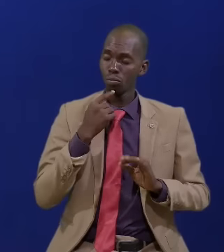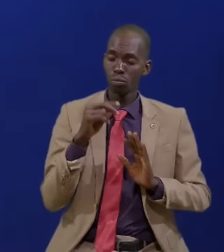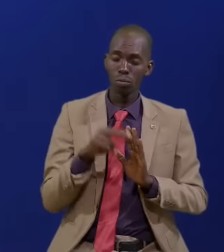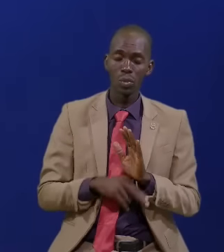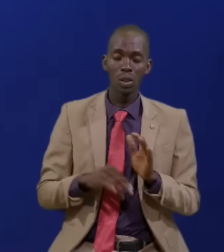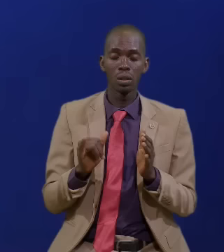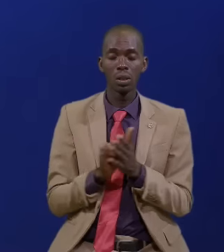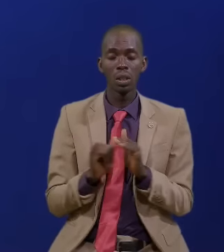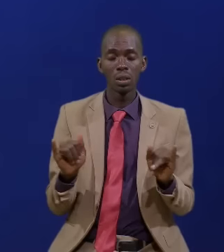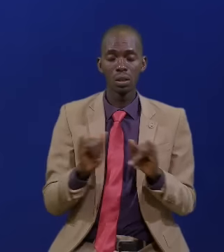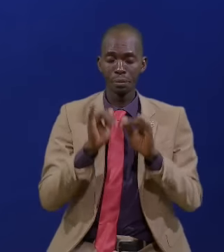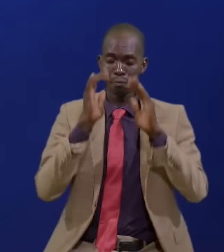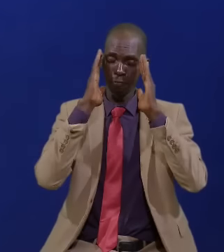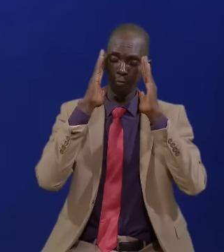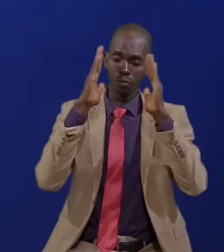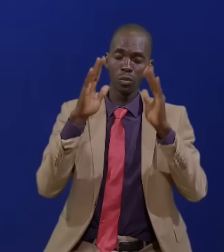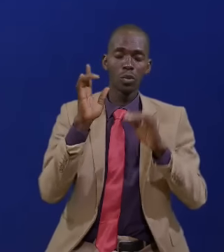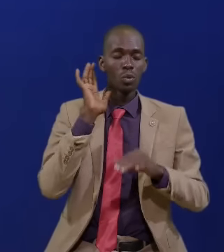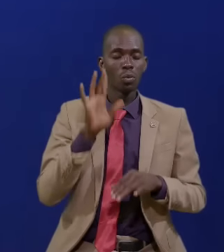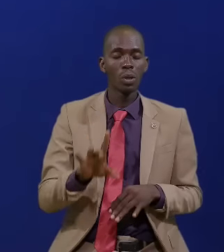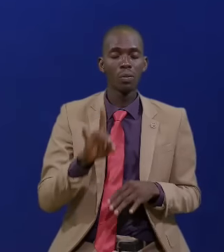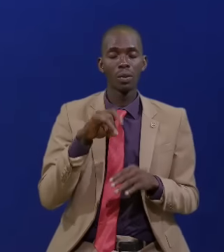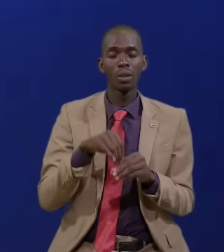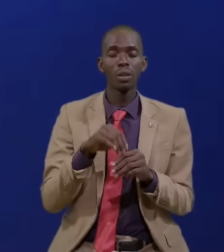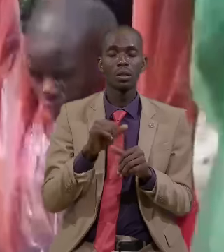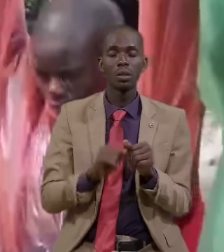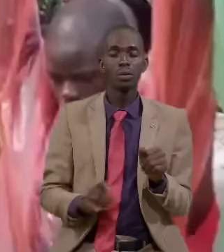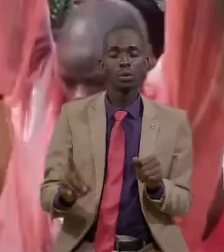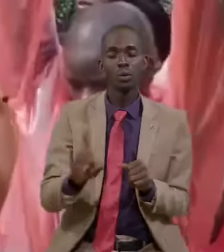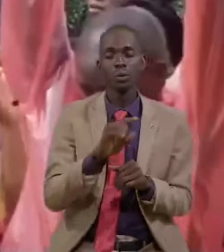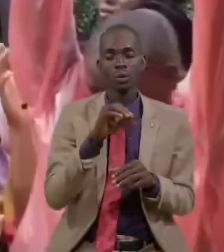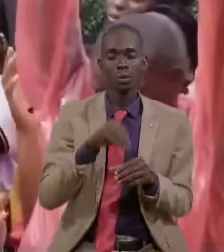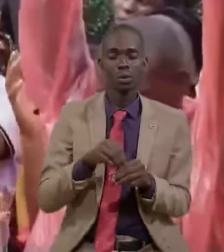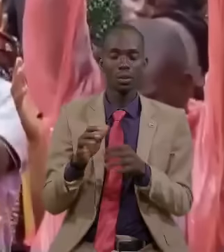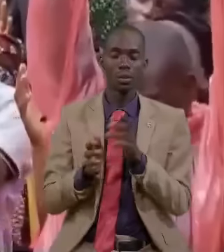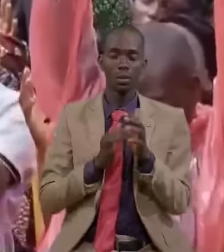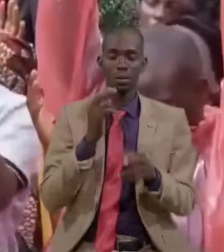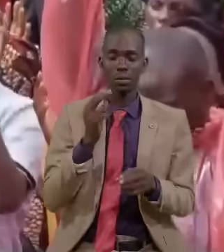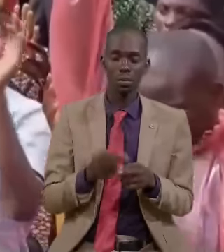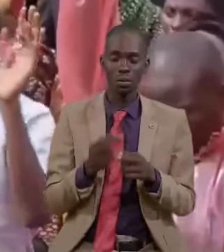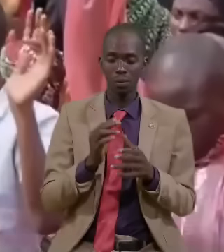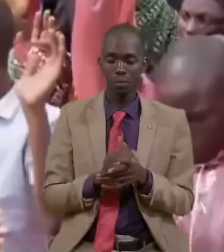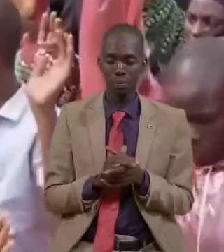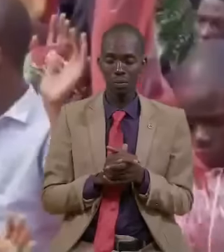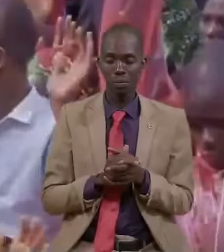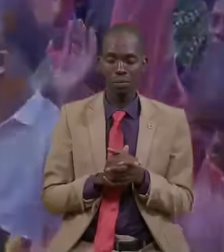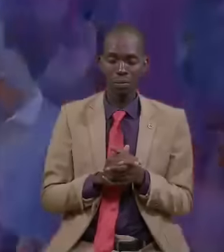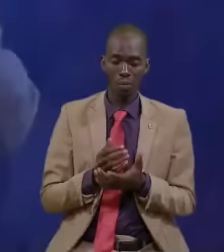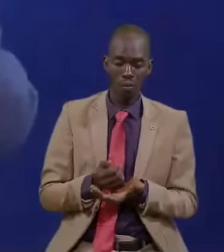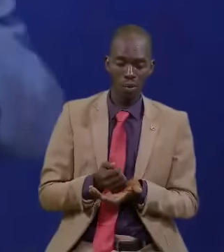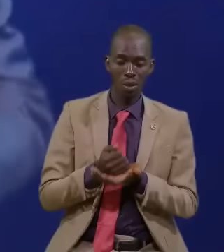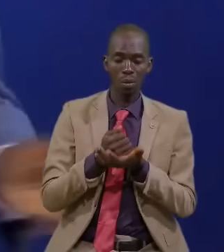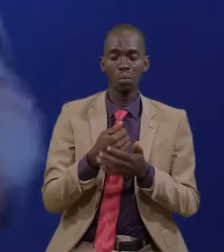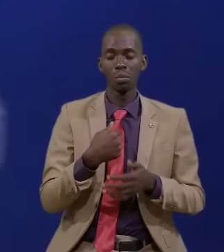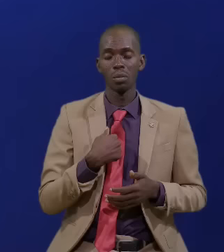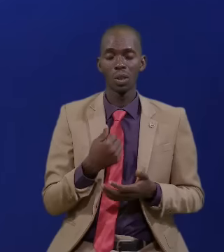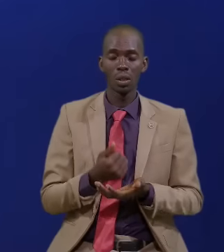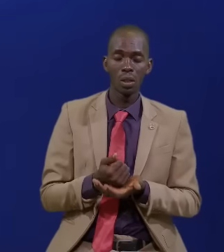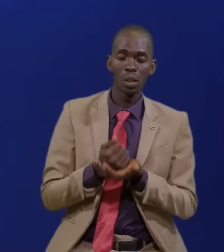you find in everyone in Jesus' name. Help me, help your